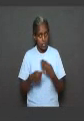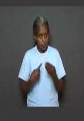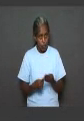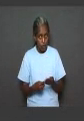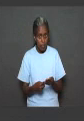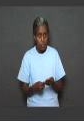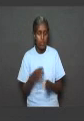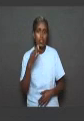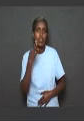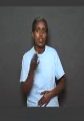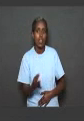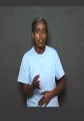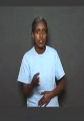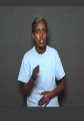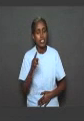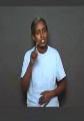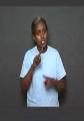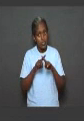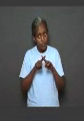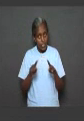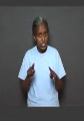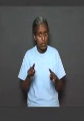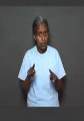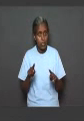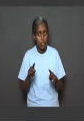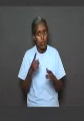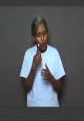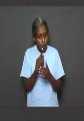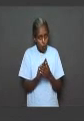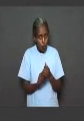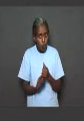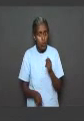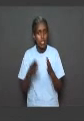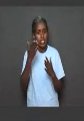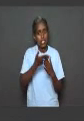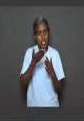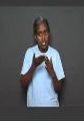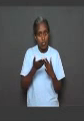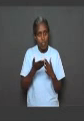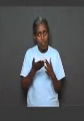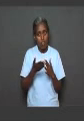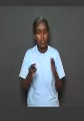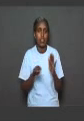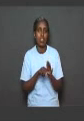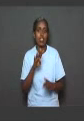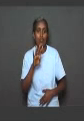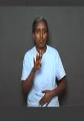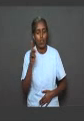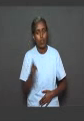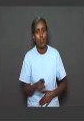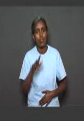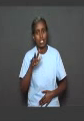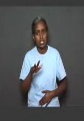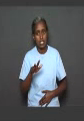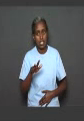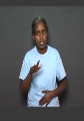Therefore, f is differentiable on the interval of -4